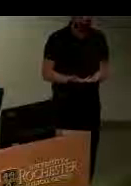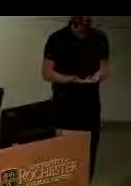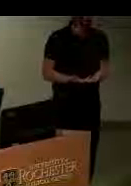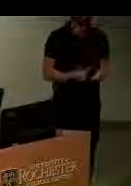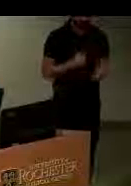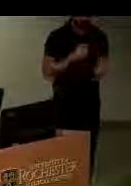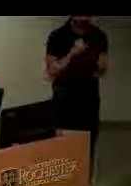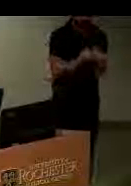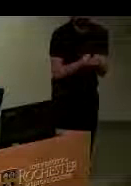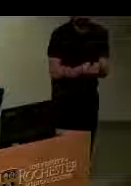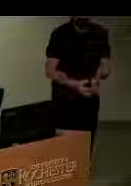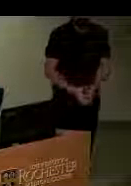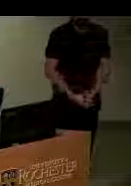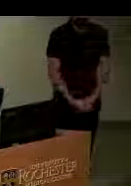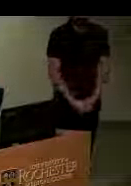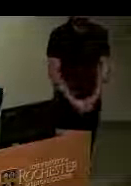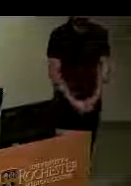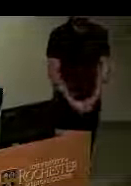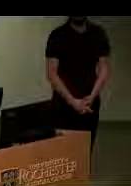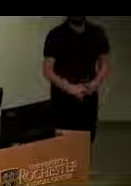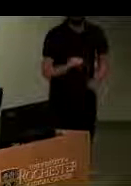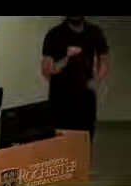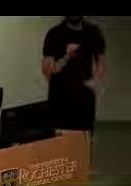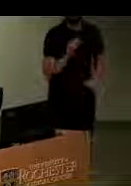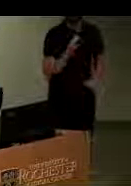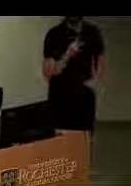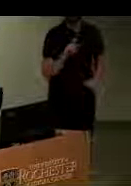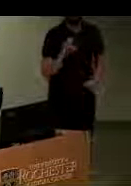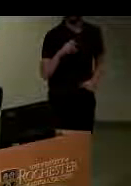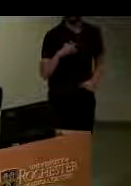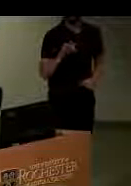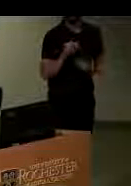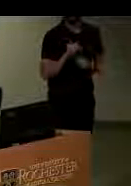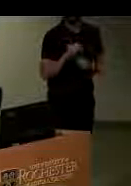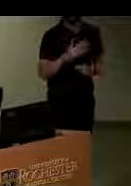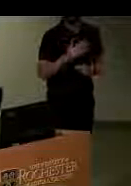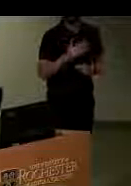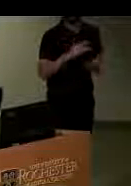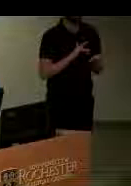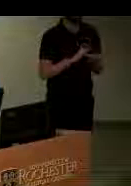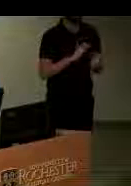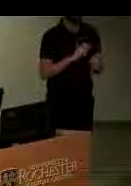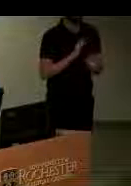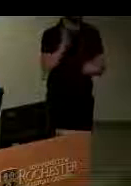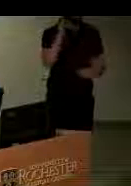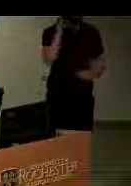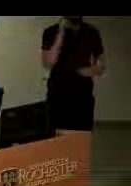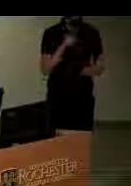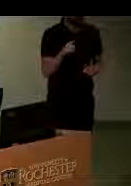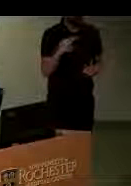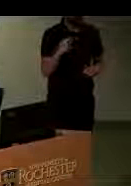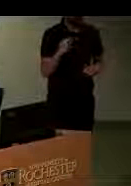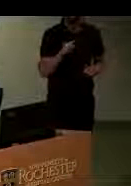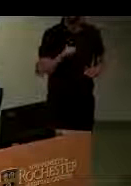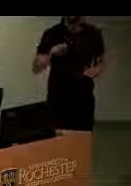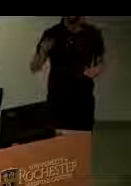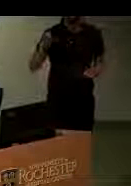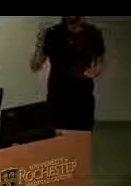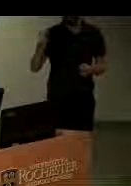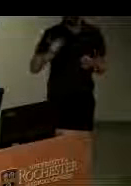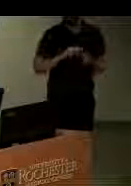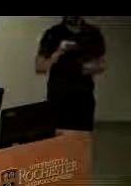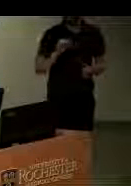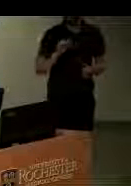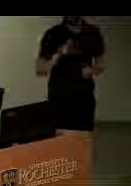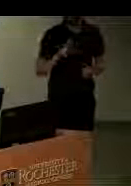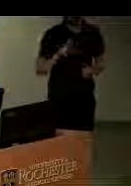it. And Mac Lipkin was my med psych fellow. And lo and behold, Mac left here and went to NYU.